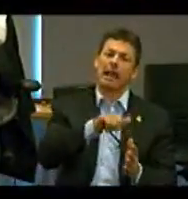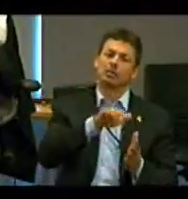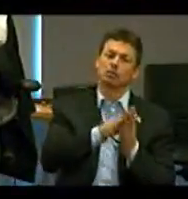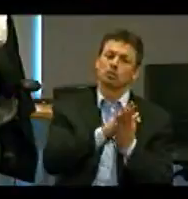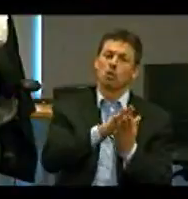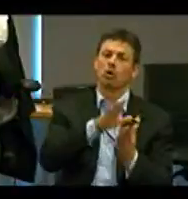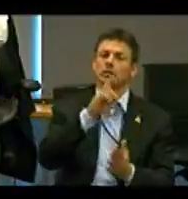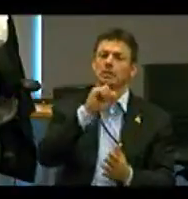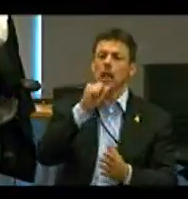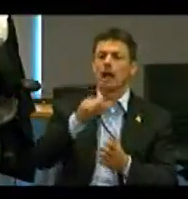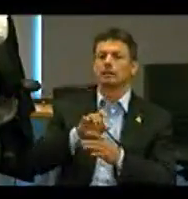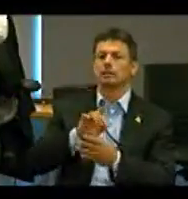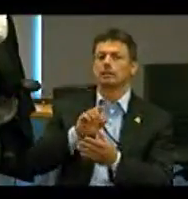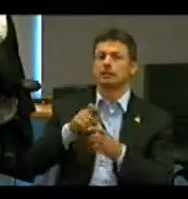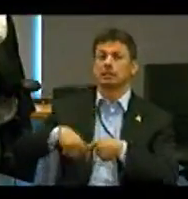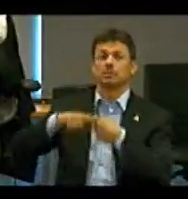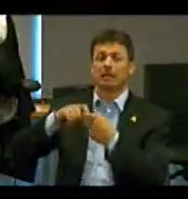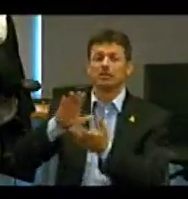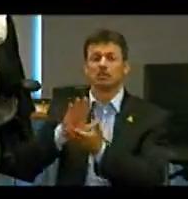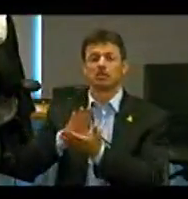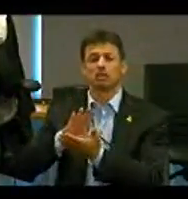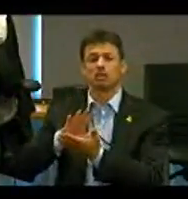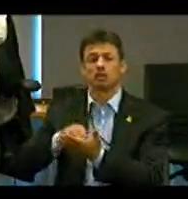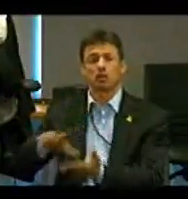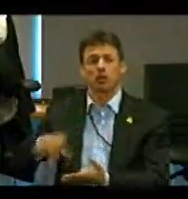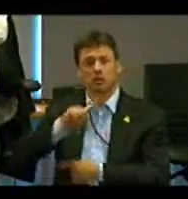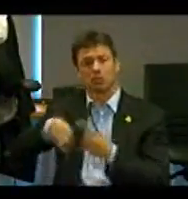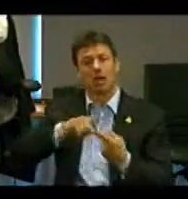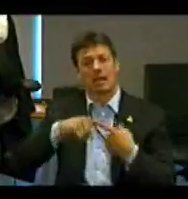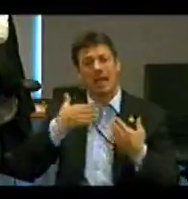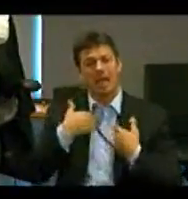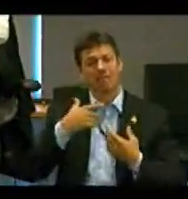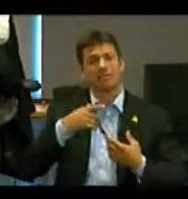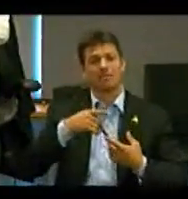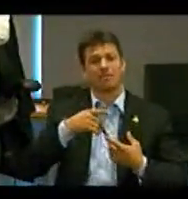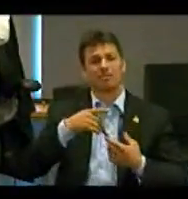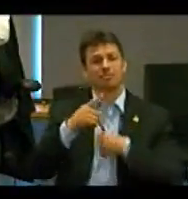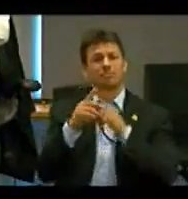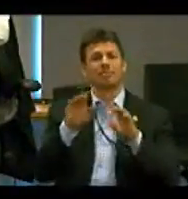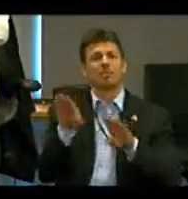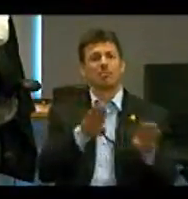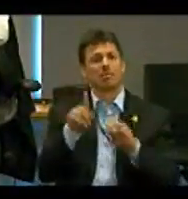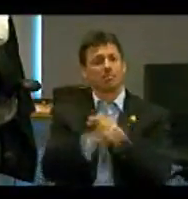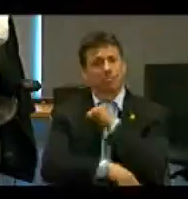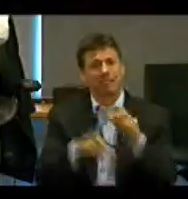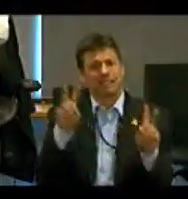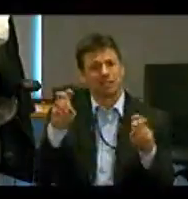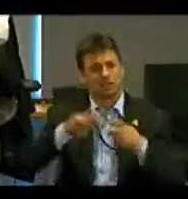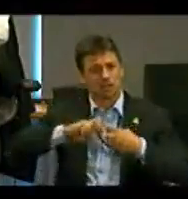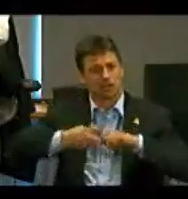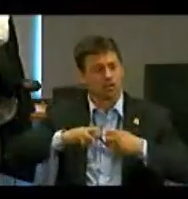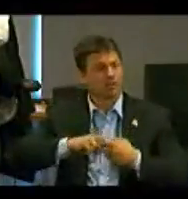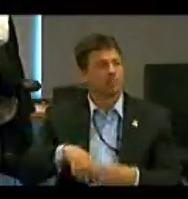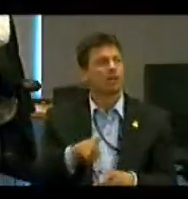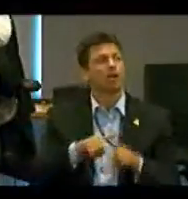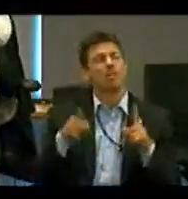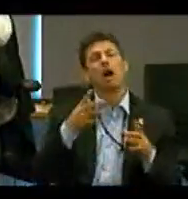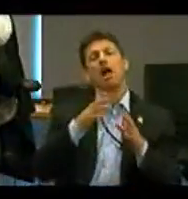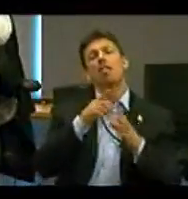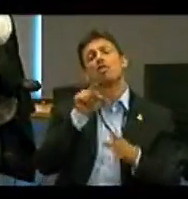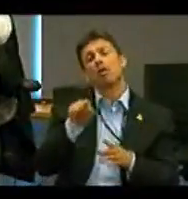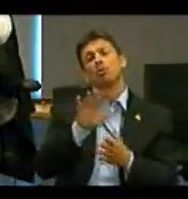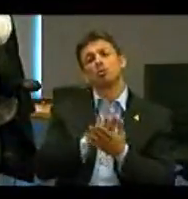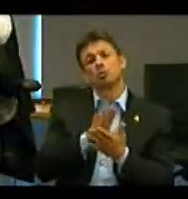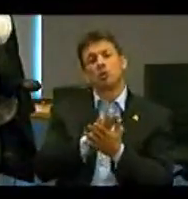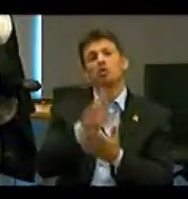issue. And those differences make a huge difference. Those school level differences do drive a lot of the racial